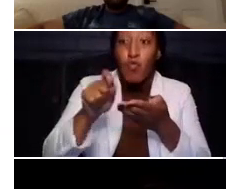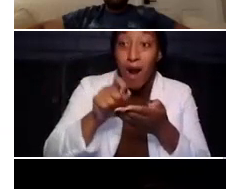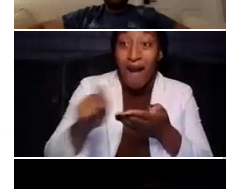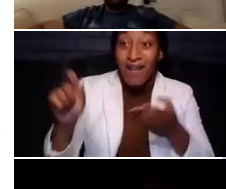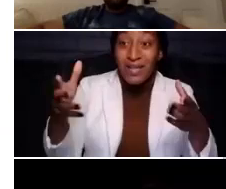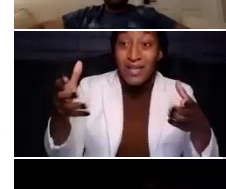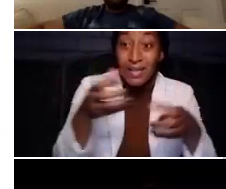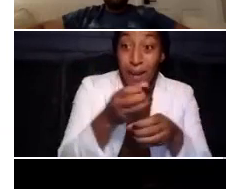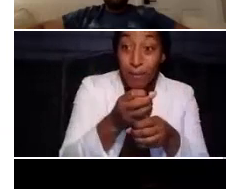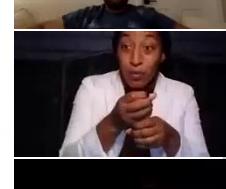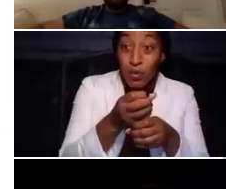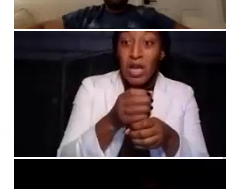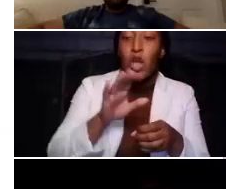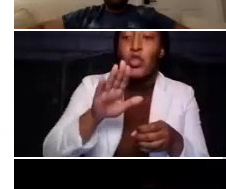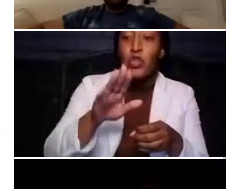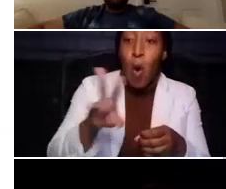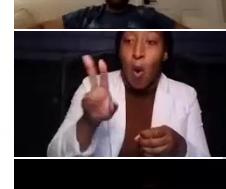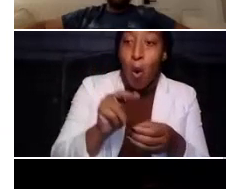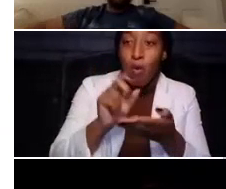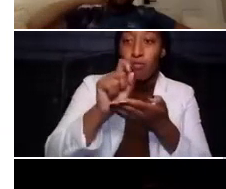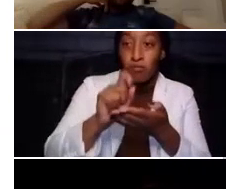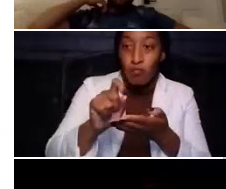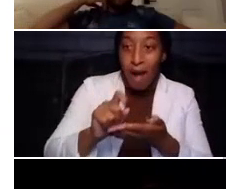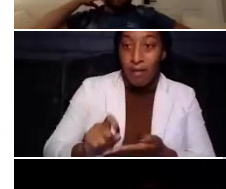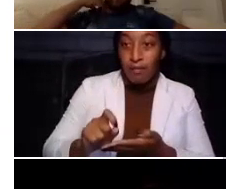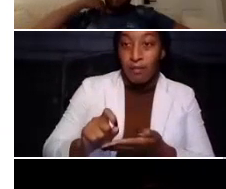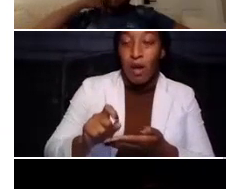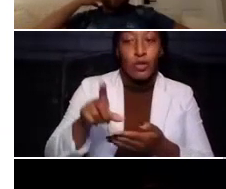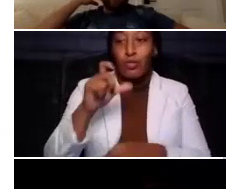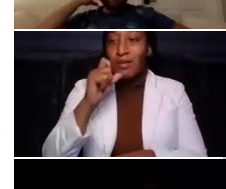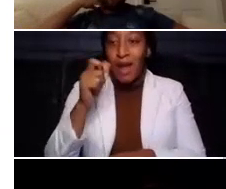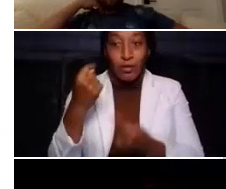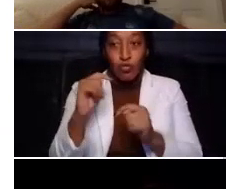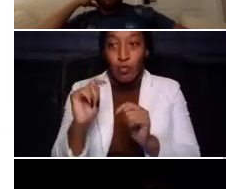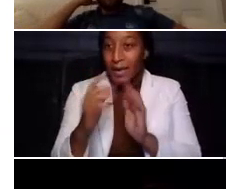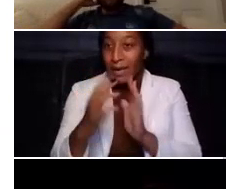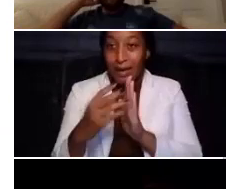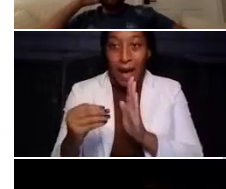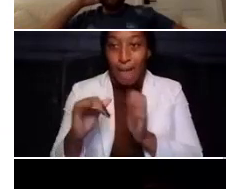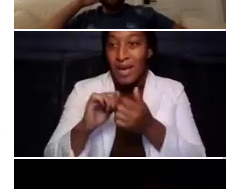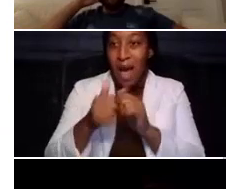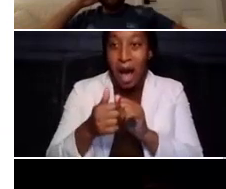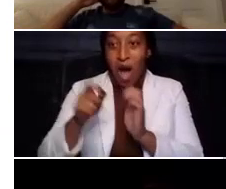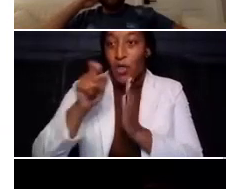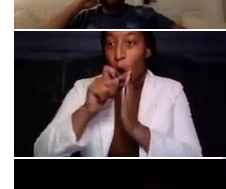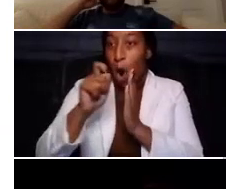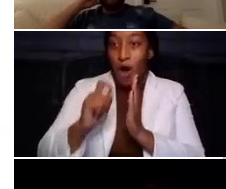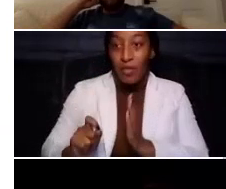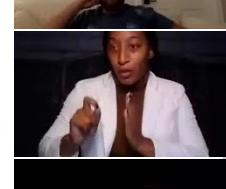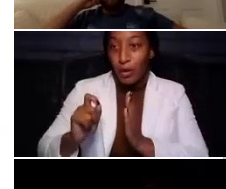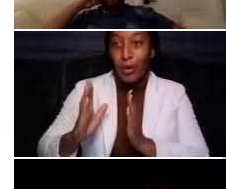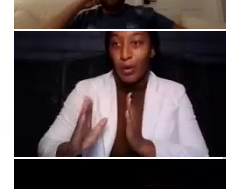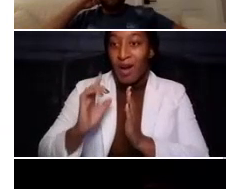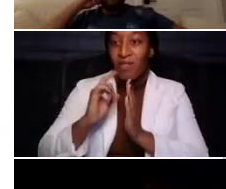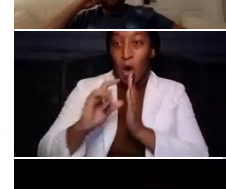write the way the author does because I can tell the difference. You don't write on the level that they do. You're